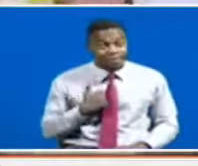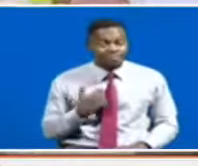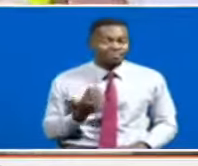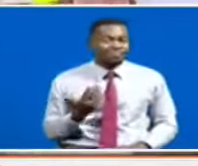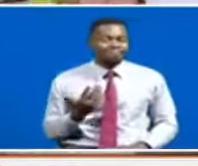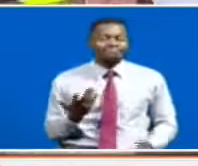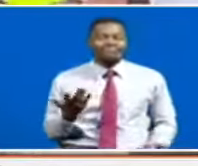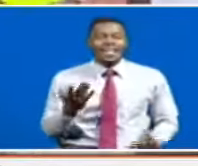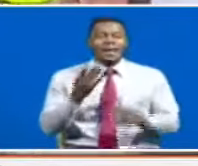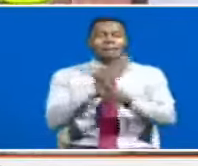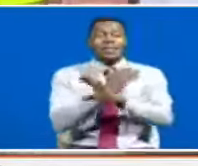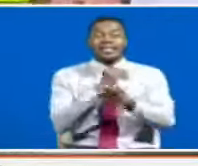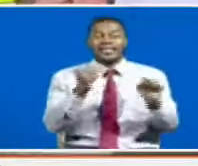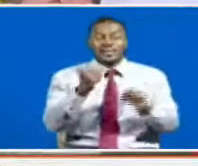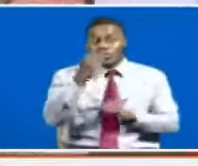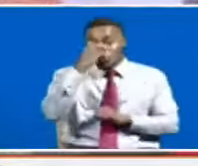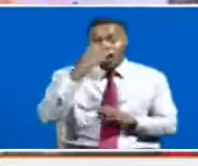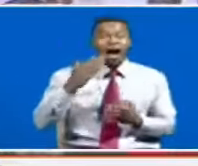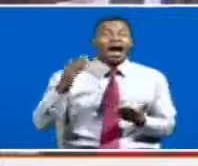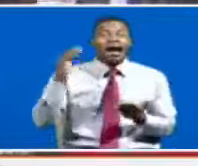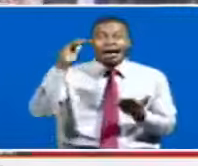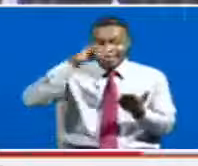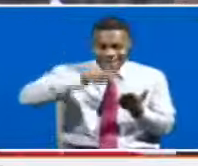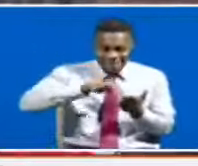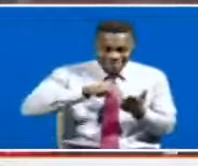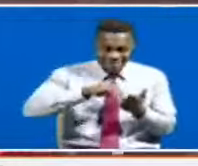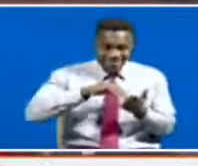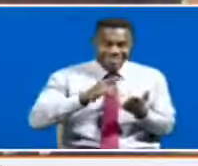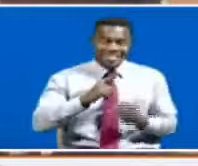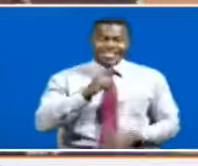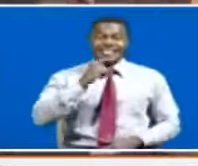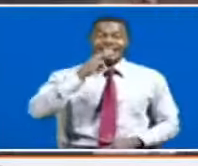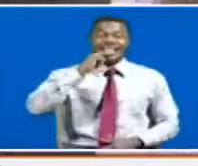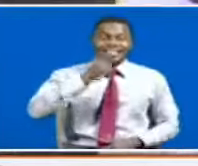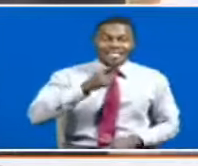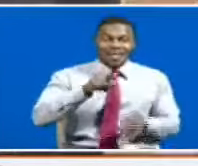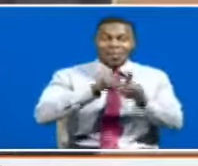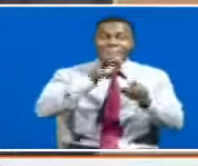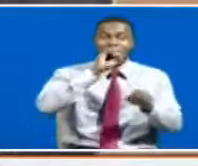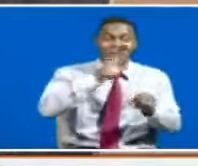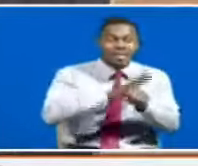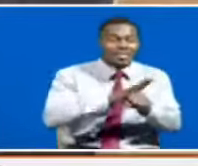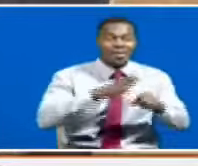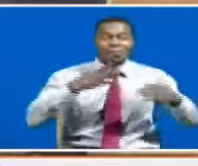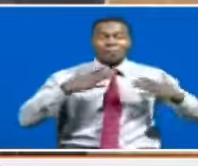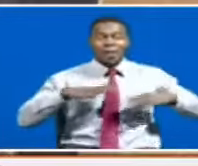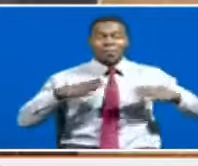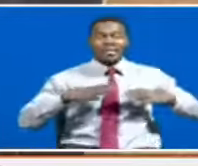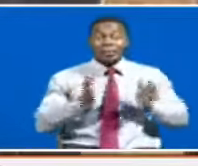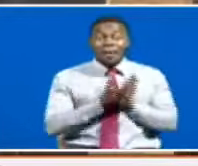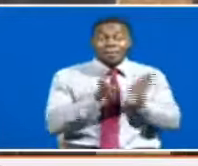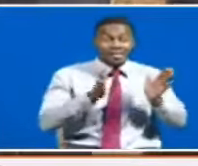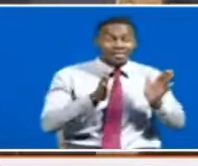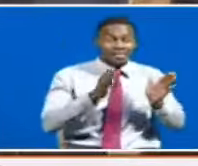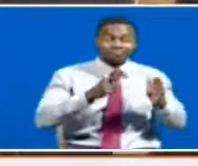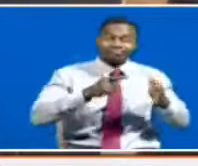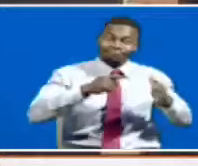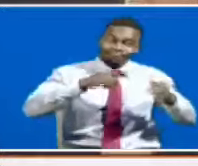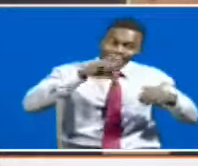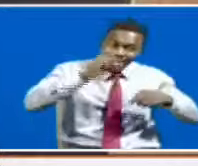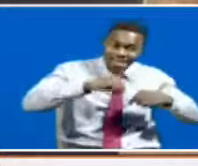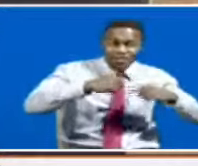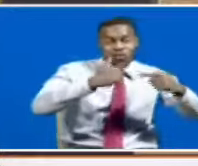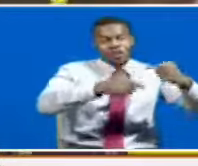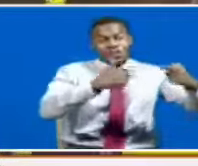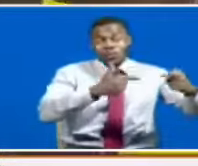President William Ruto has once again asserted that his administration's affordable housing program will continue as planned, despite the Court of